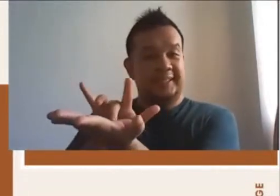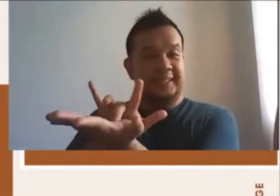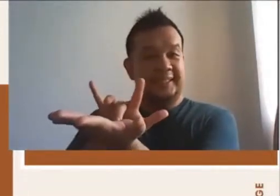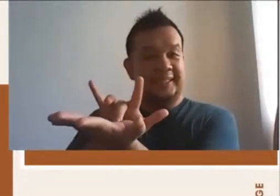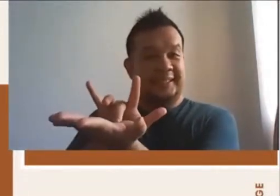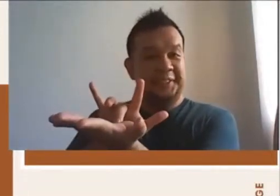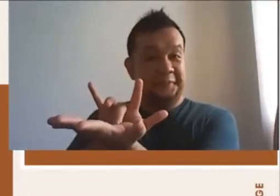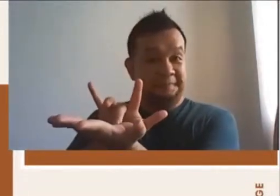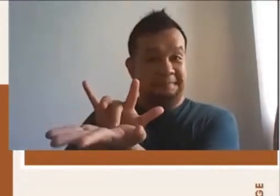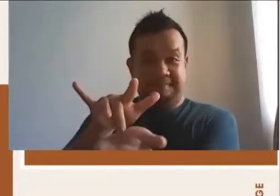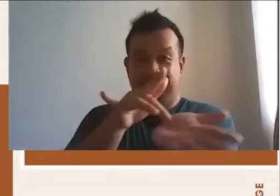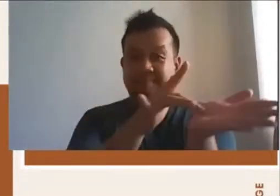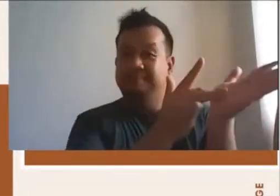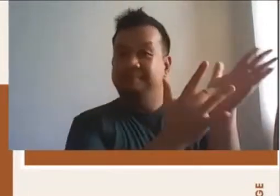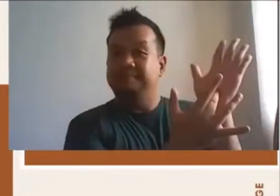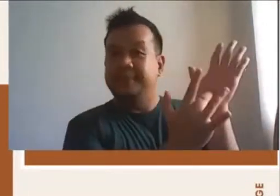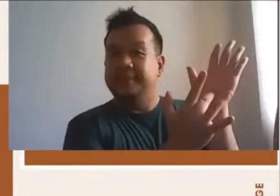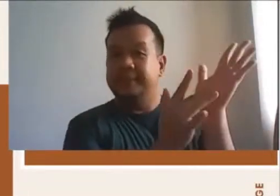Second, sick.